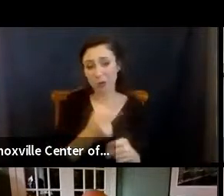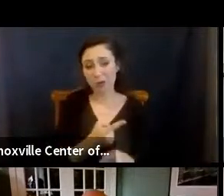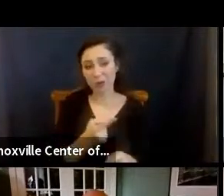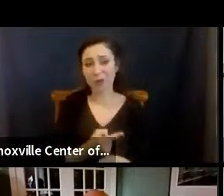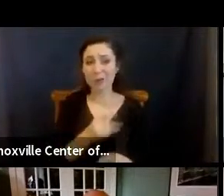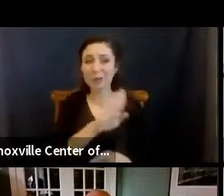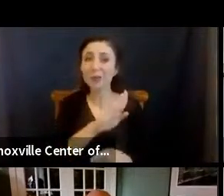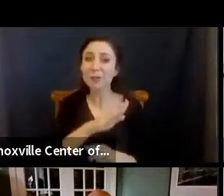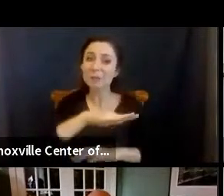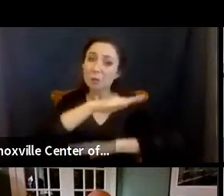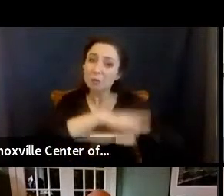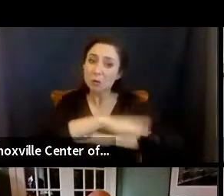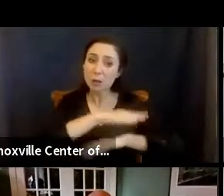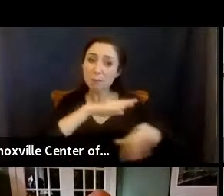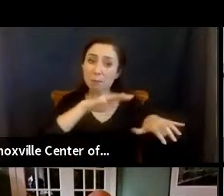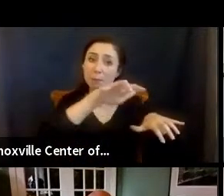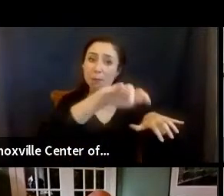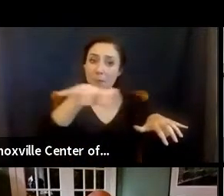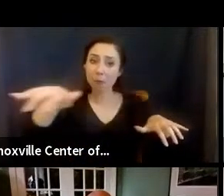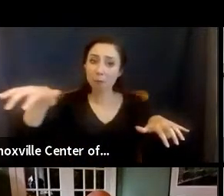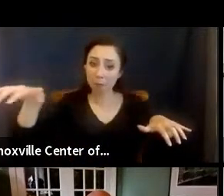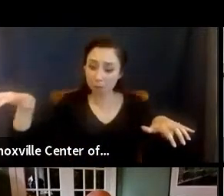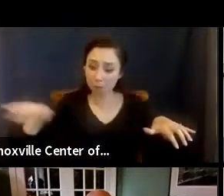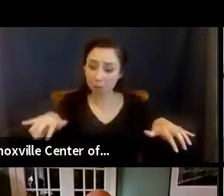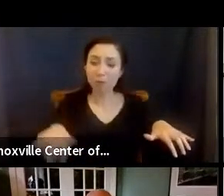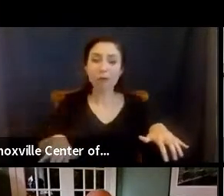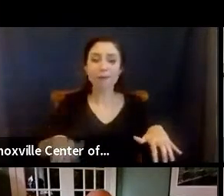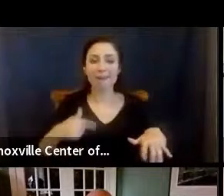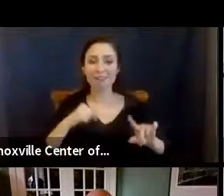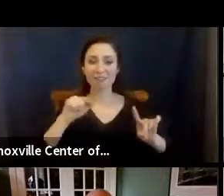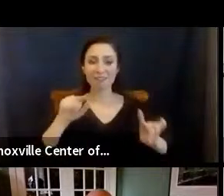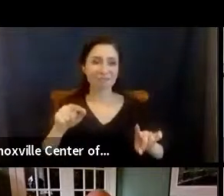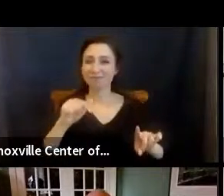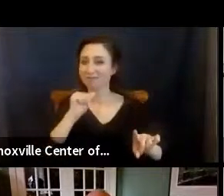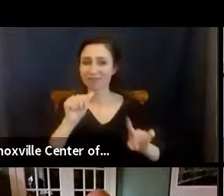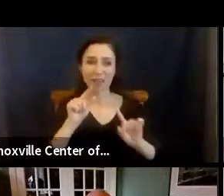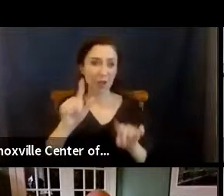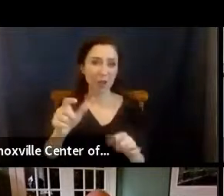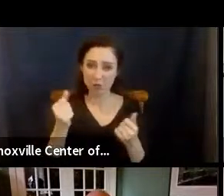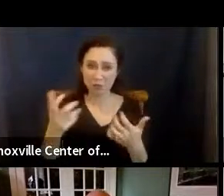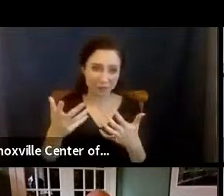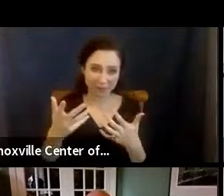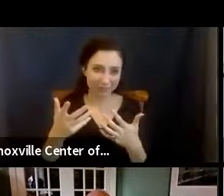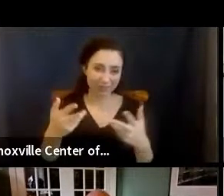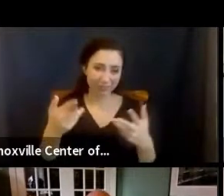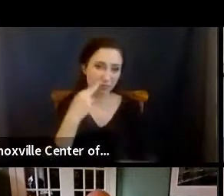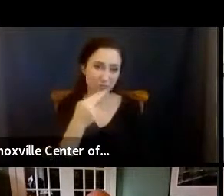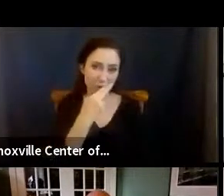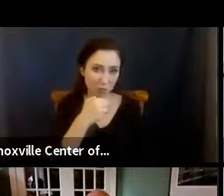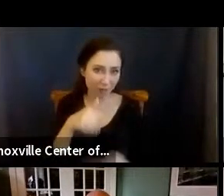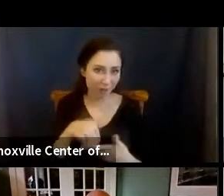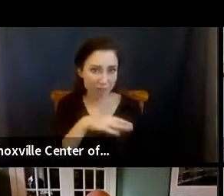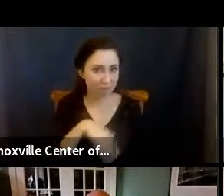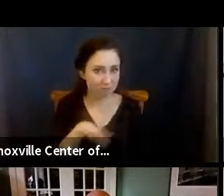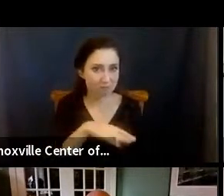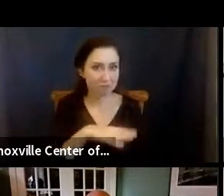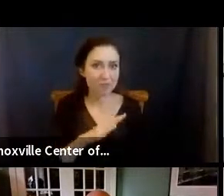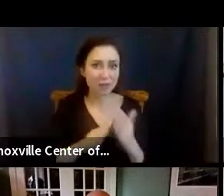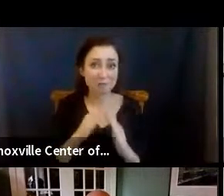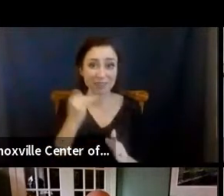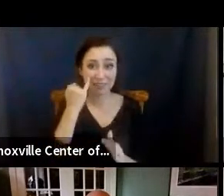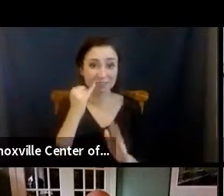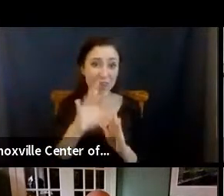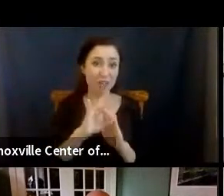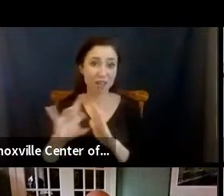are spaced out. I've been to very few restaurants in town since all this started, but pick and choose the ones that have